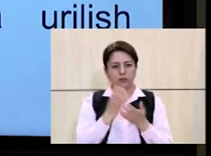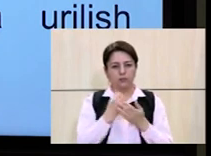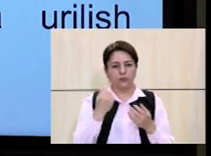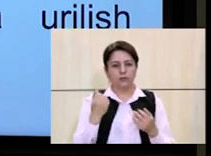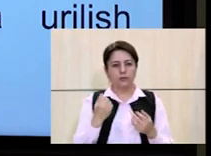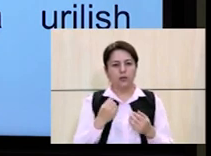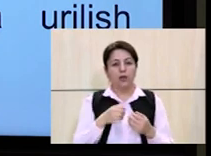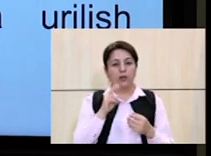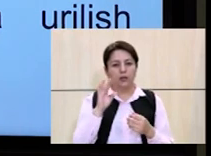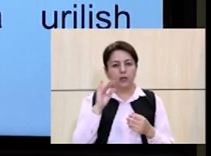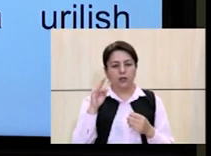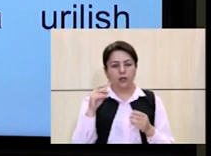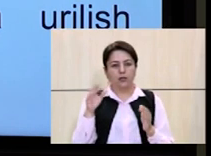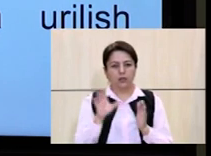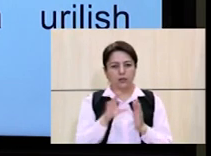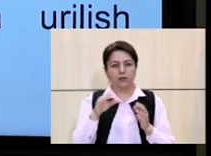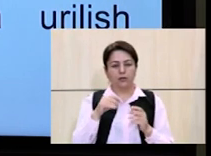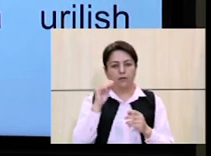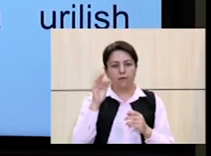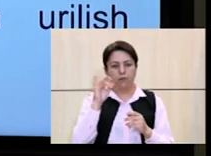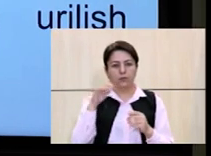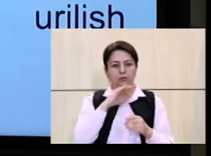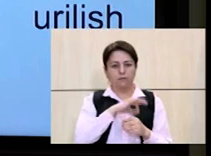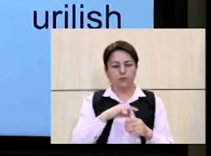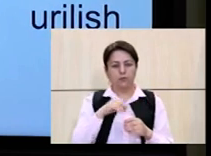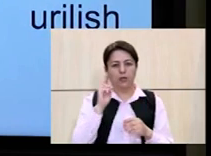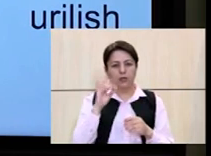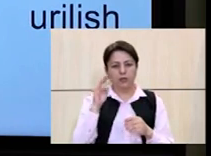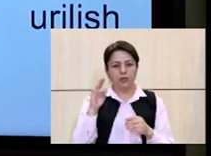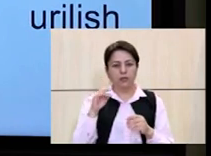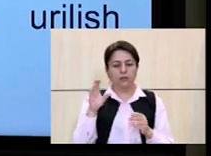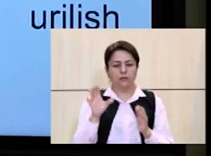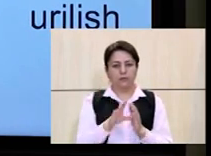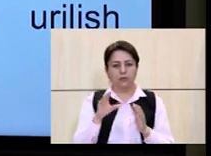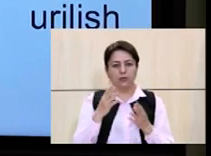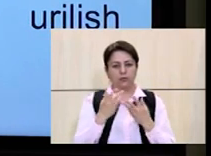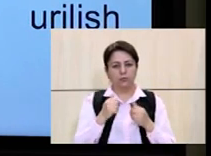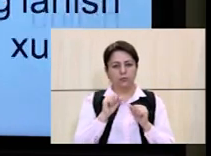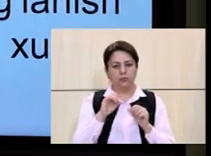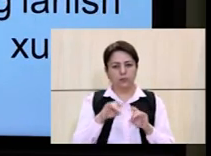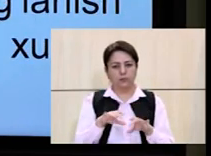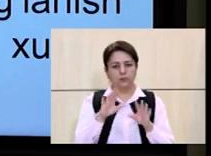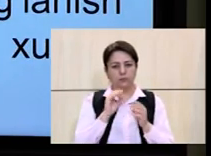Hamda kinetik energiya formulasidan foydalanib, kinetik energiyani hisoblasak bo'ladi.